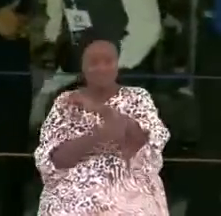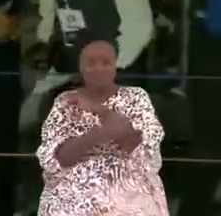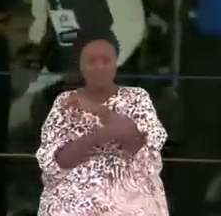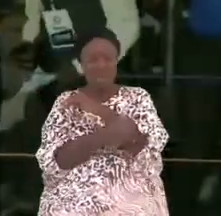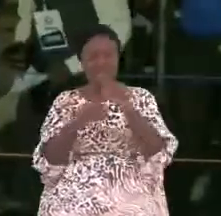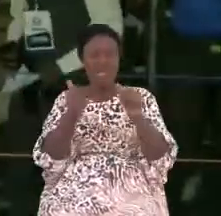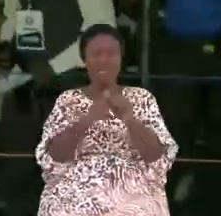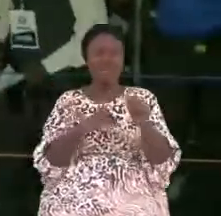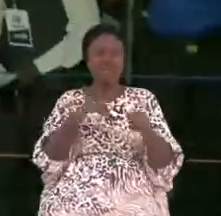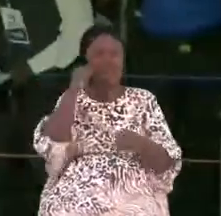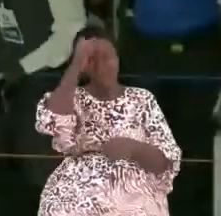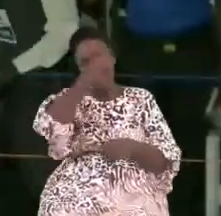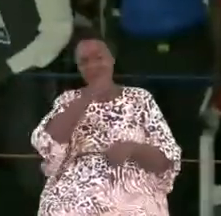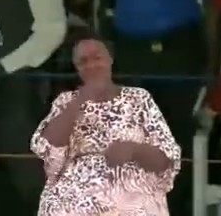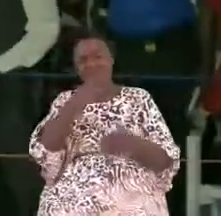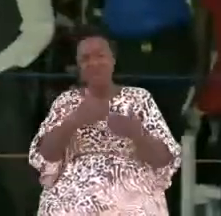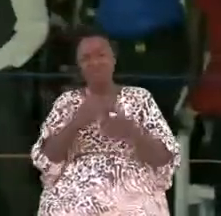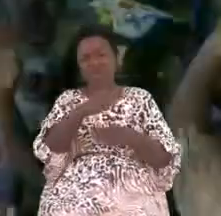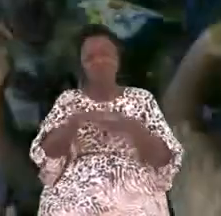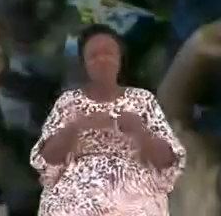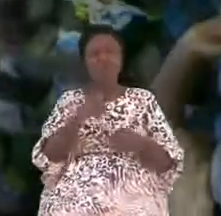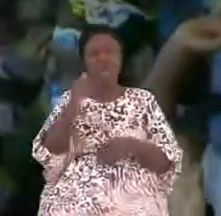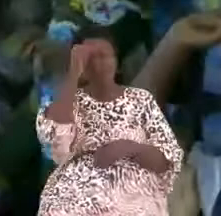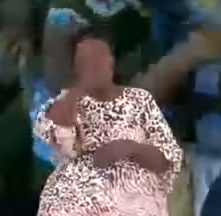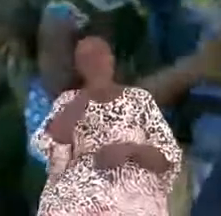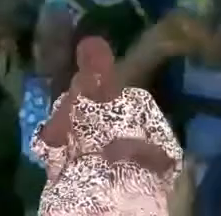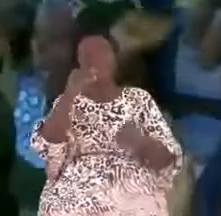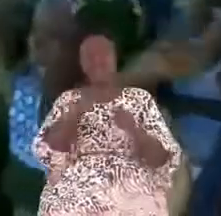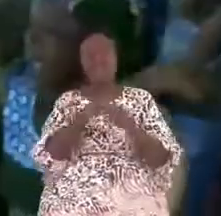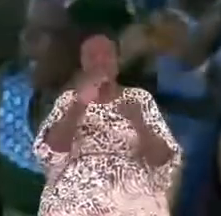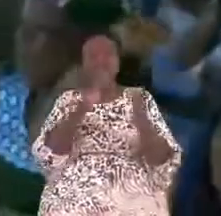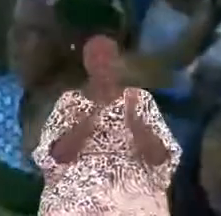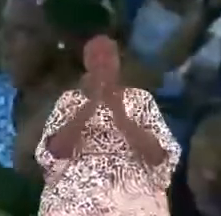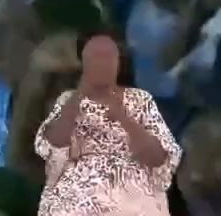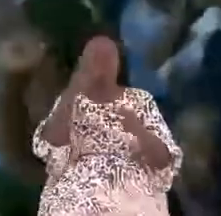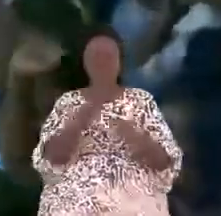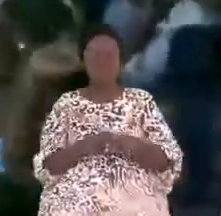beyond africa in jesus name